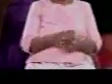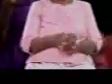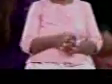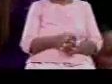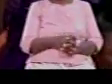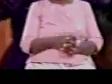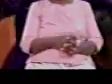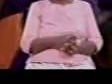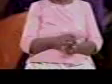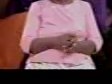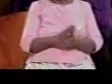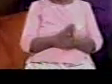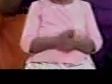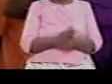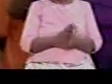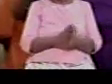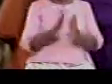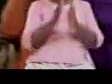Tell him.